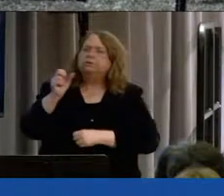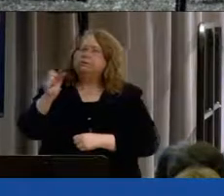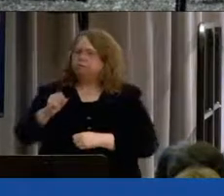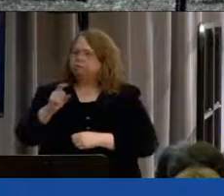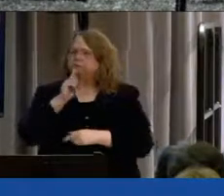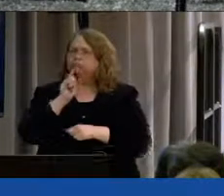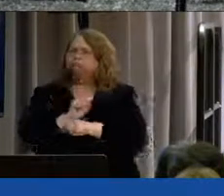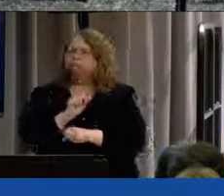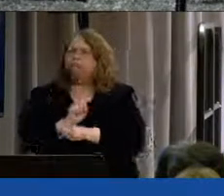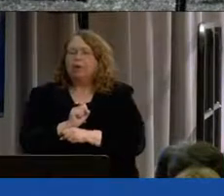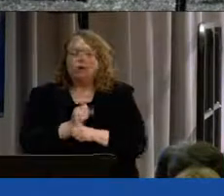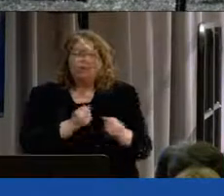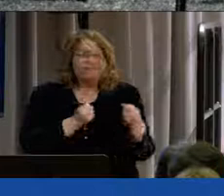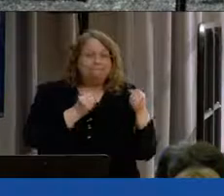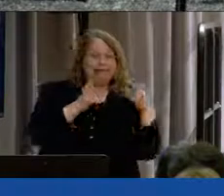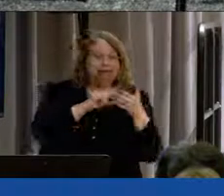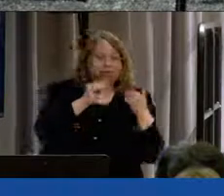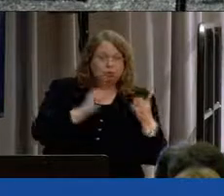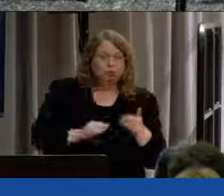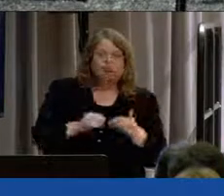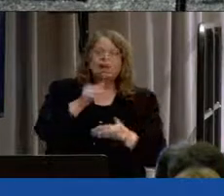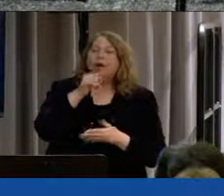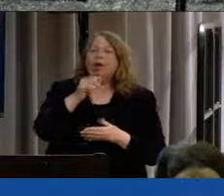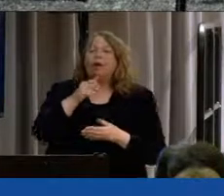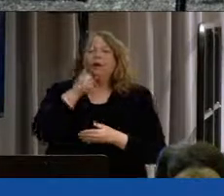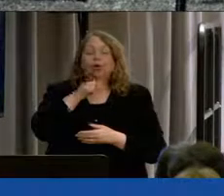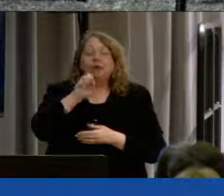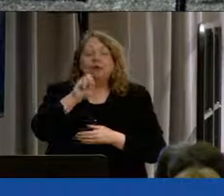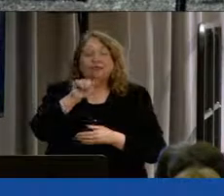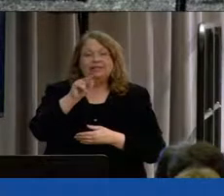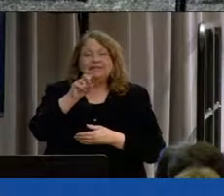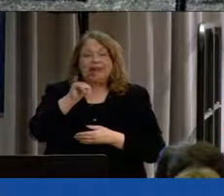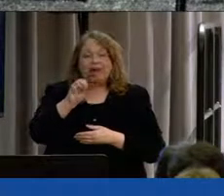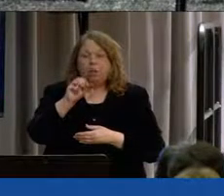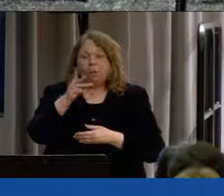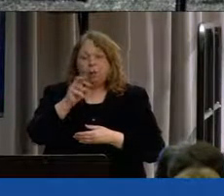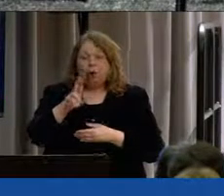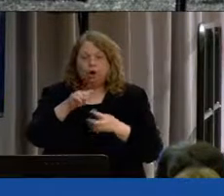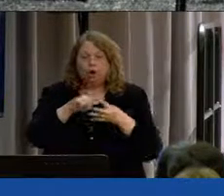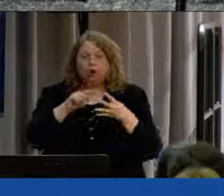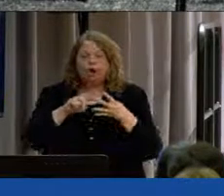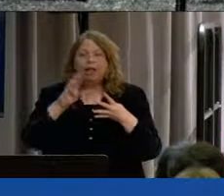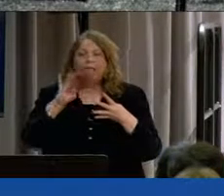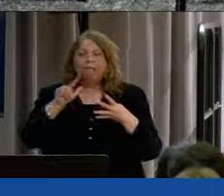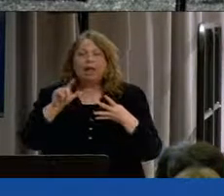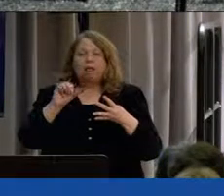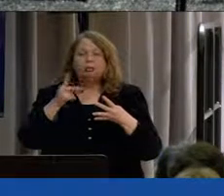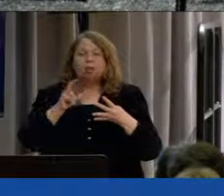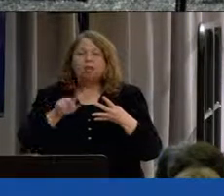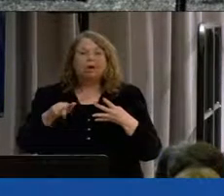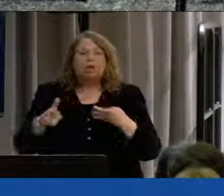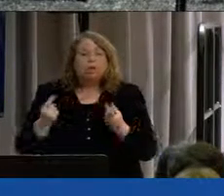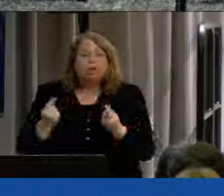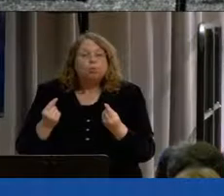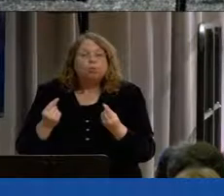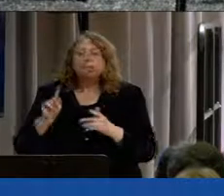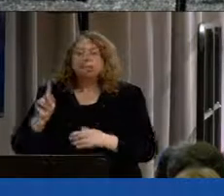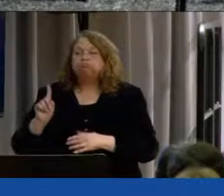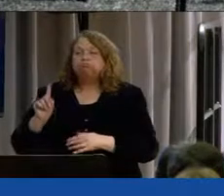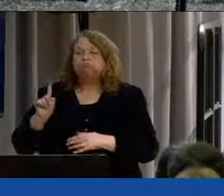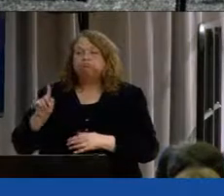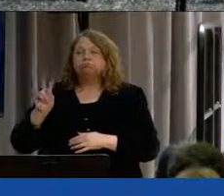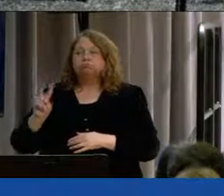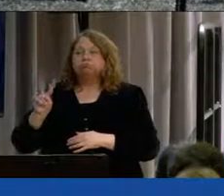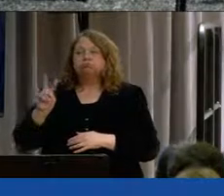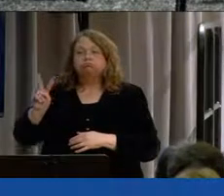many students, including Sandy Scheuer and Bill Schroeder, were just walking to their next class. They